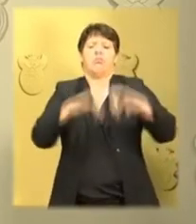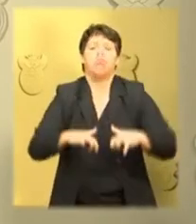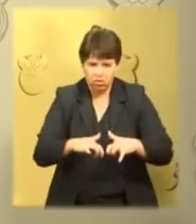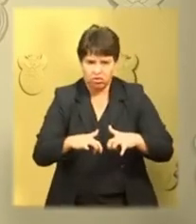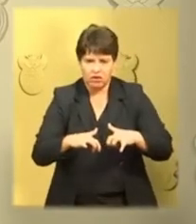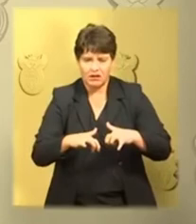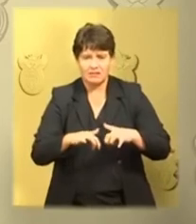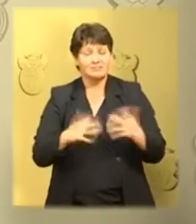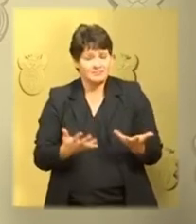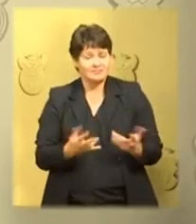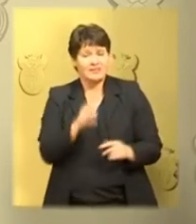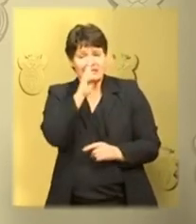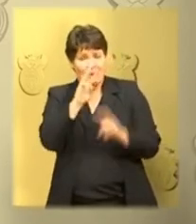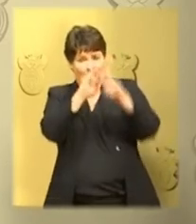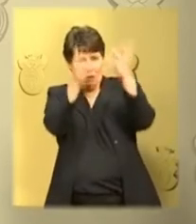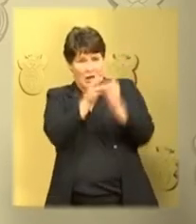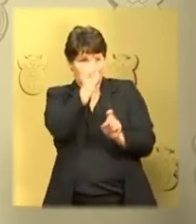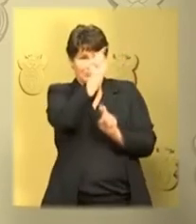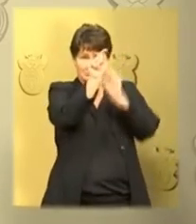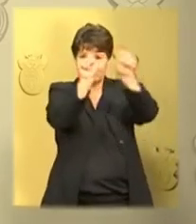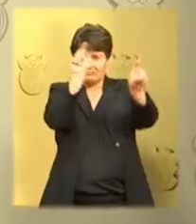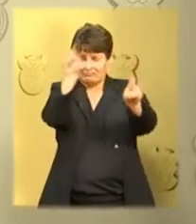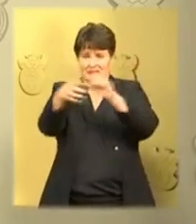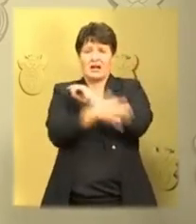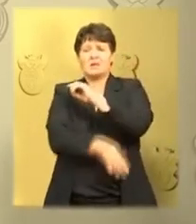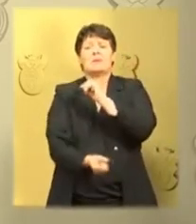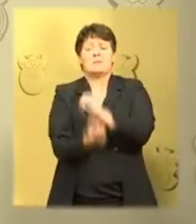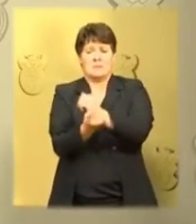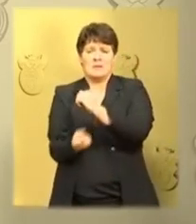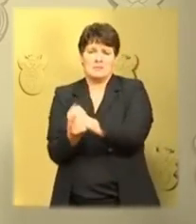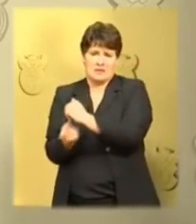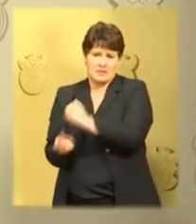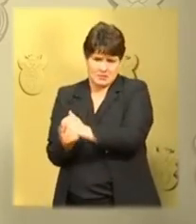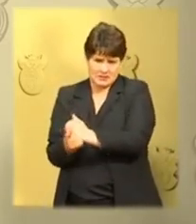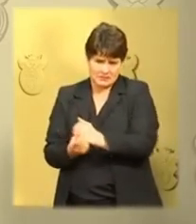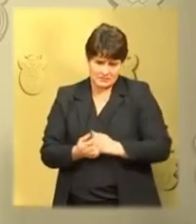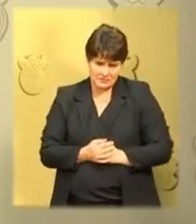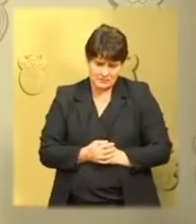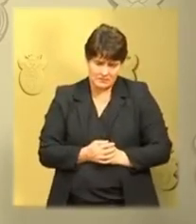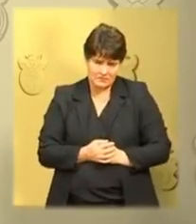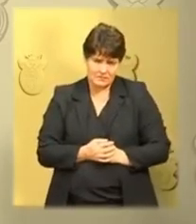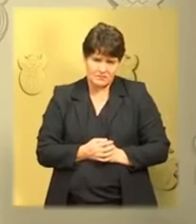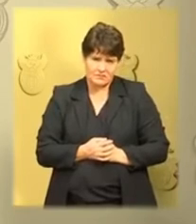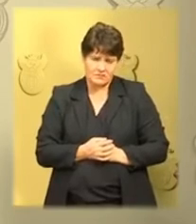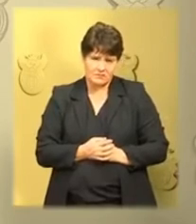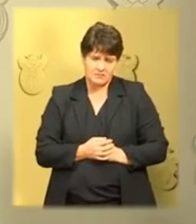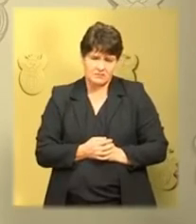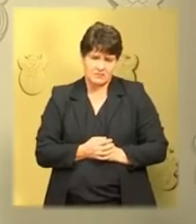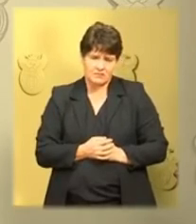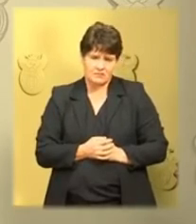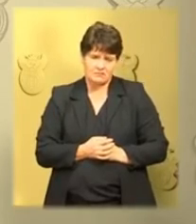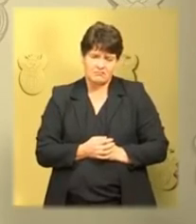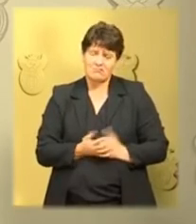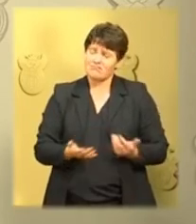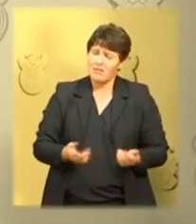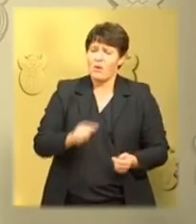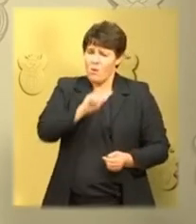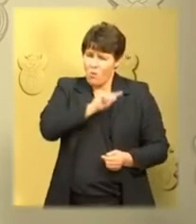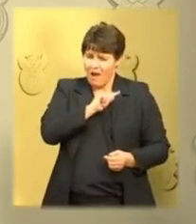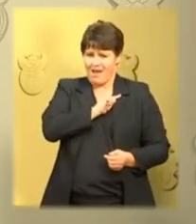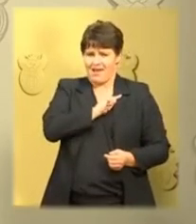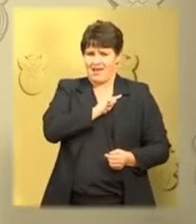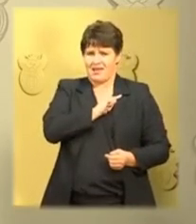many countries across the world. And it is precisely this that we, as South Africa, have gone to great